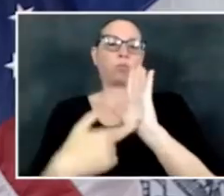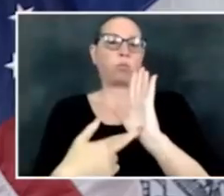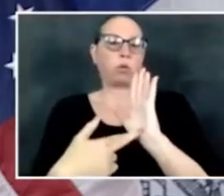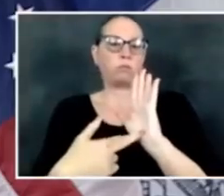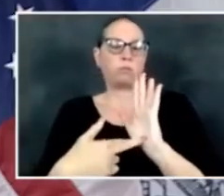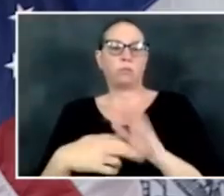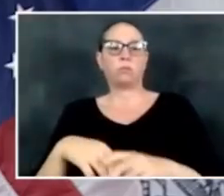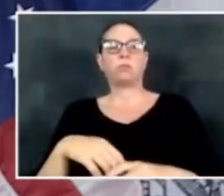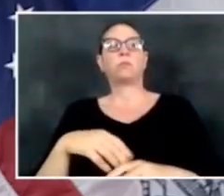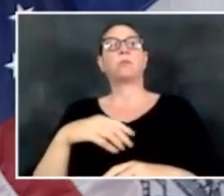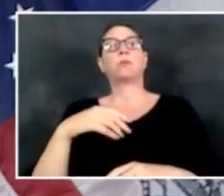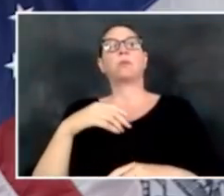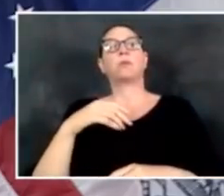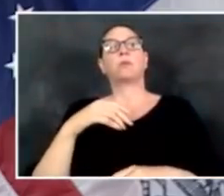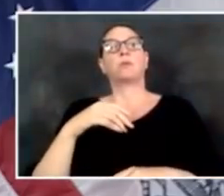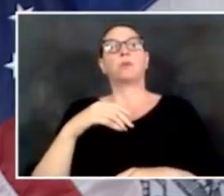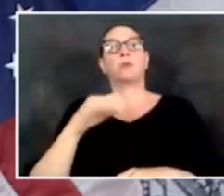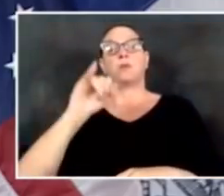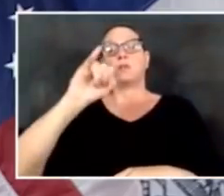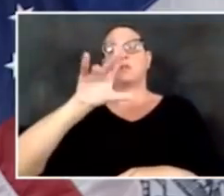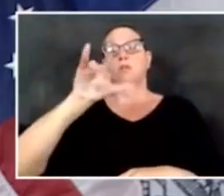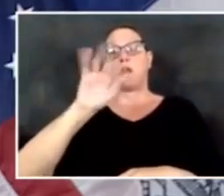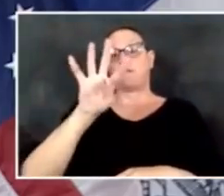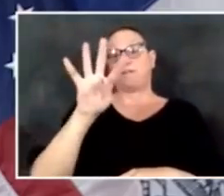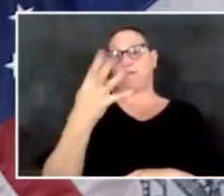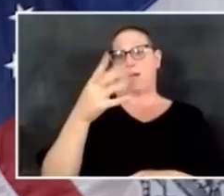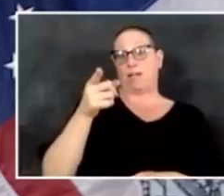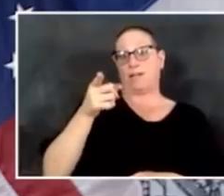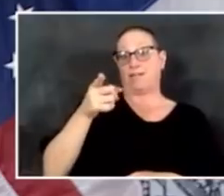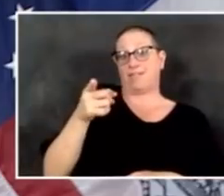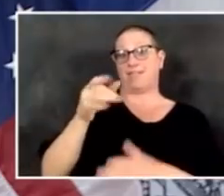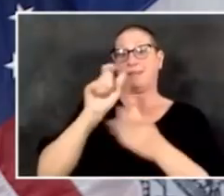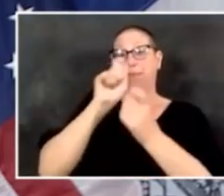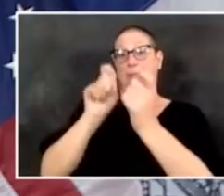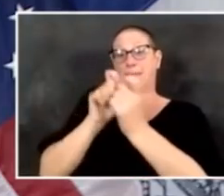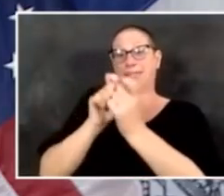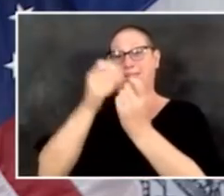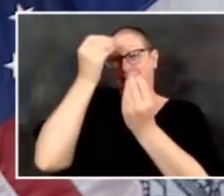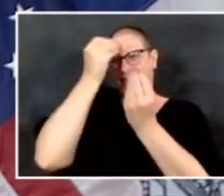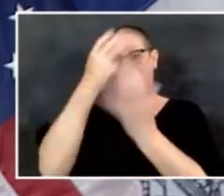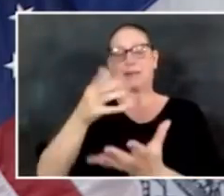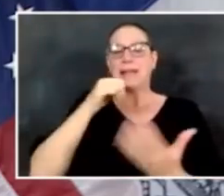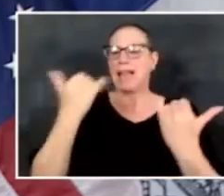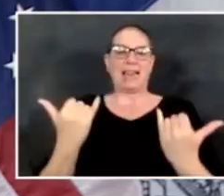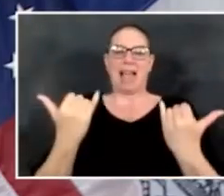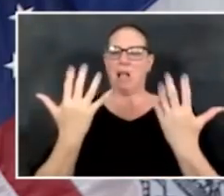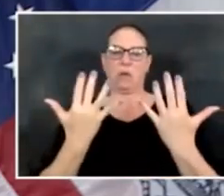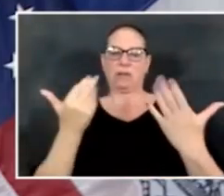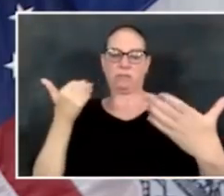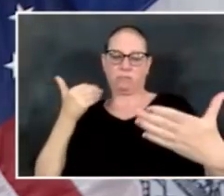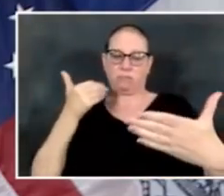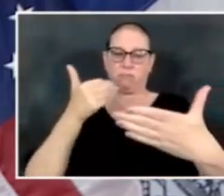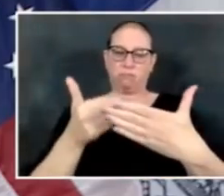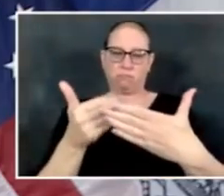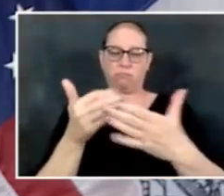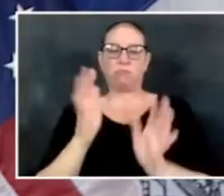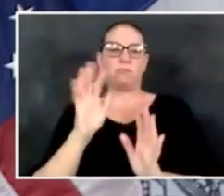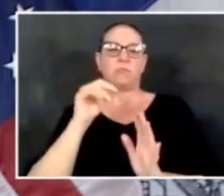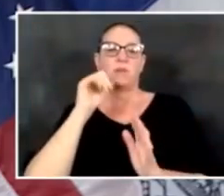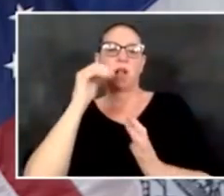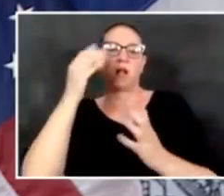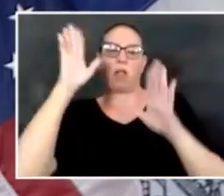be determined as we get more information, working closely with Macy's, obviously the NYPD. The one thing I will guarantee is there will